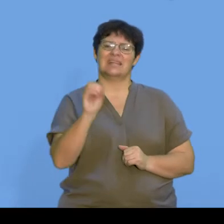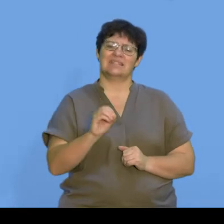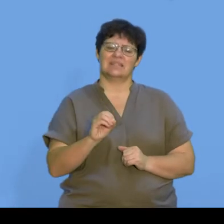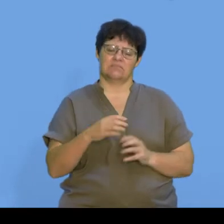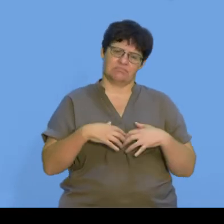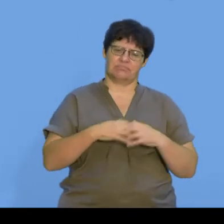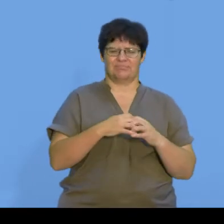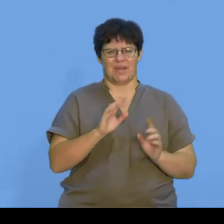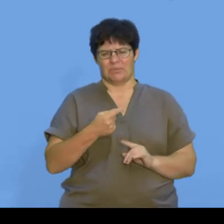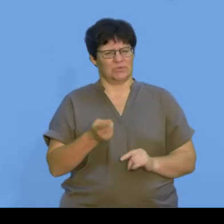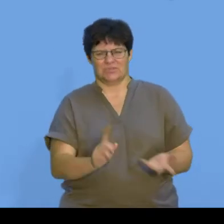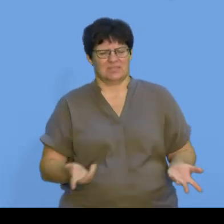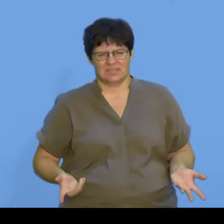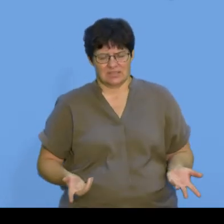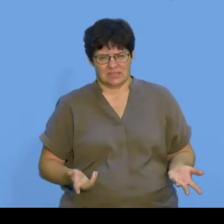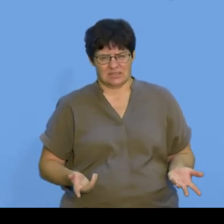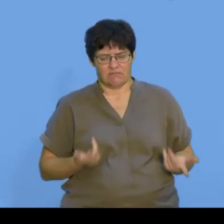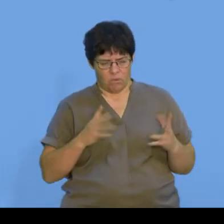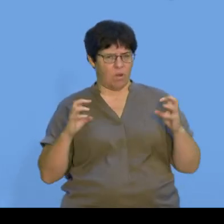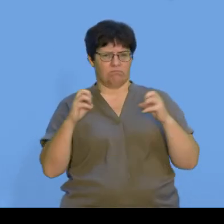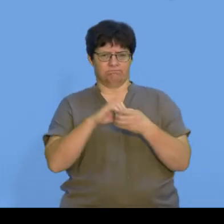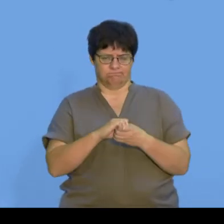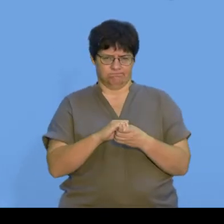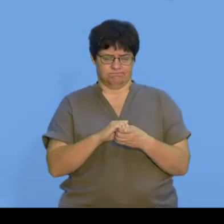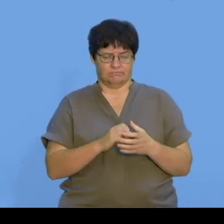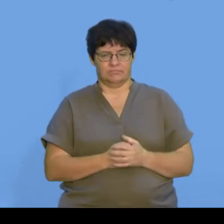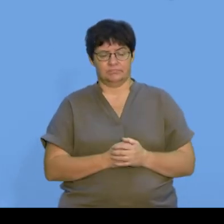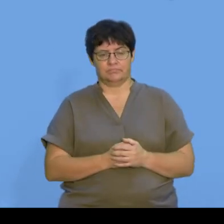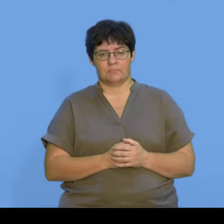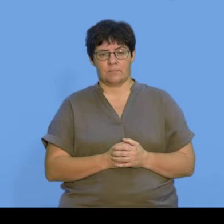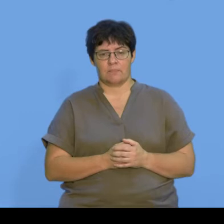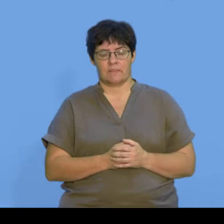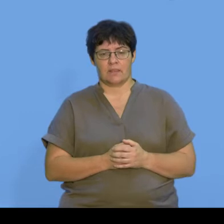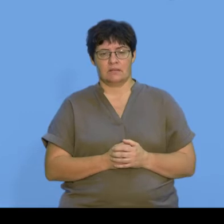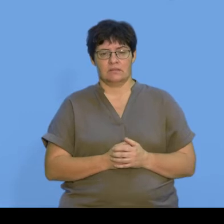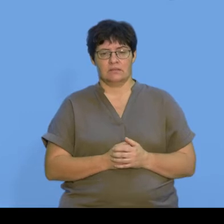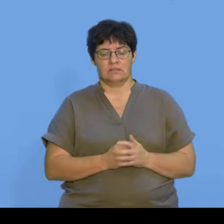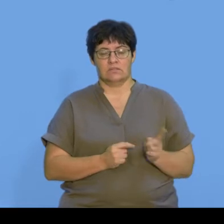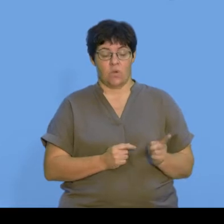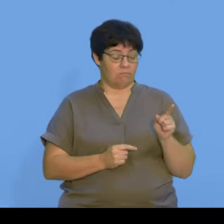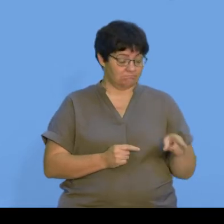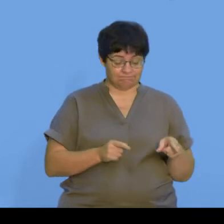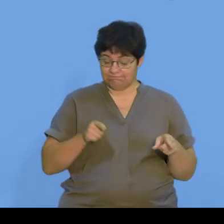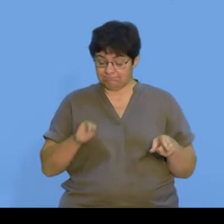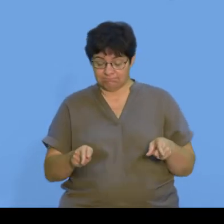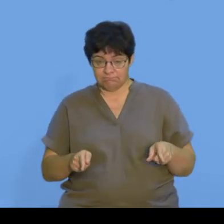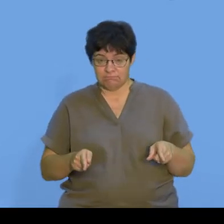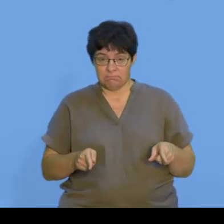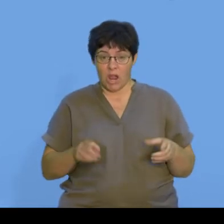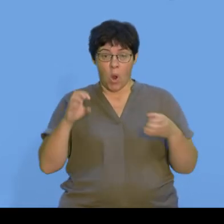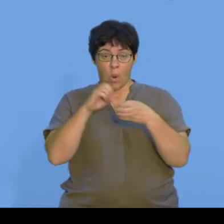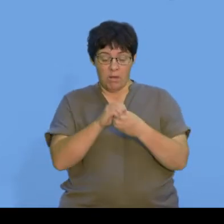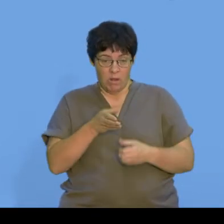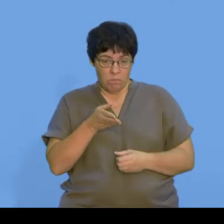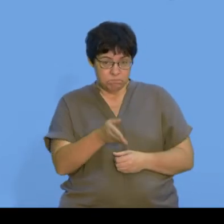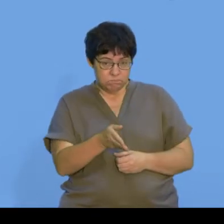all about in as far as compounds are concerned? So the proportion of each element present in a compound can